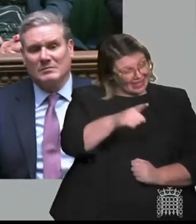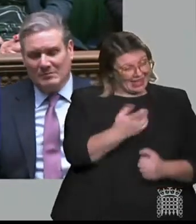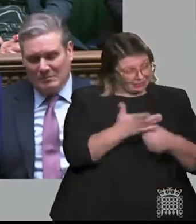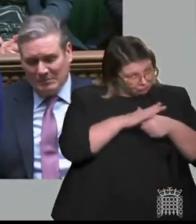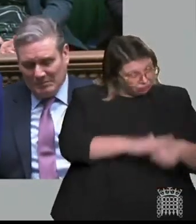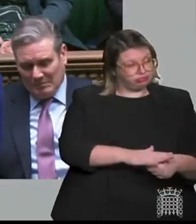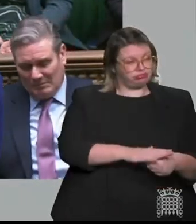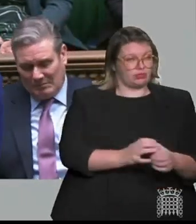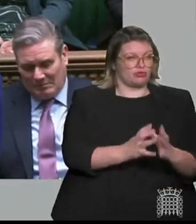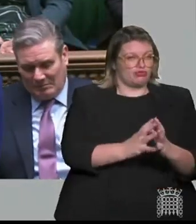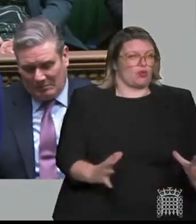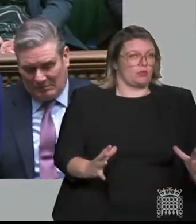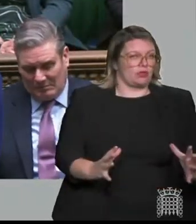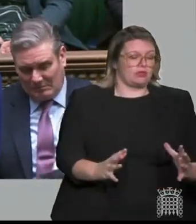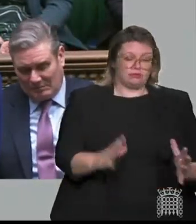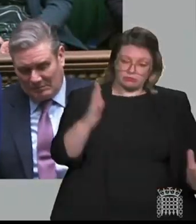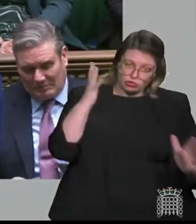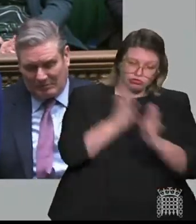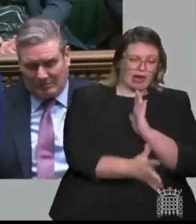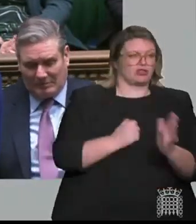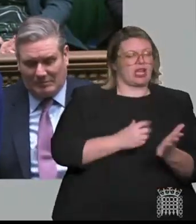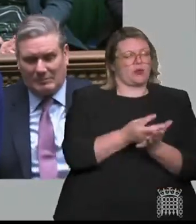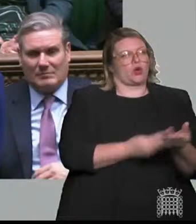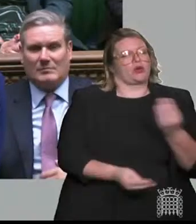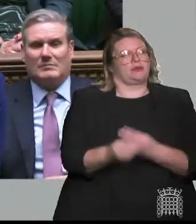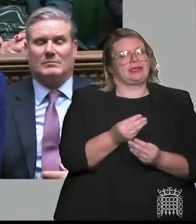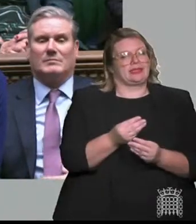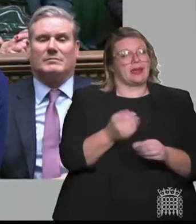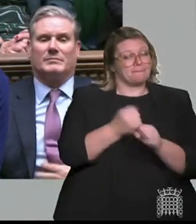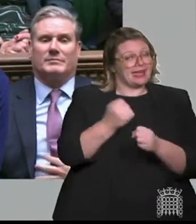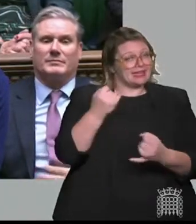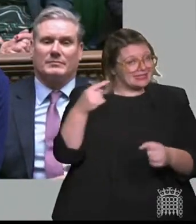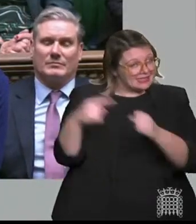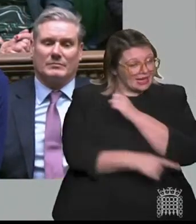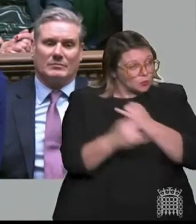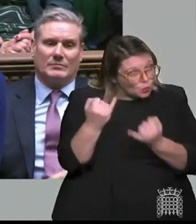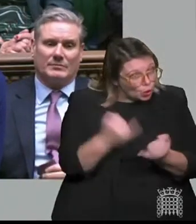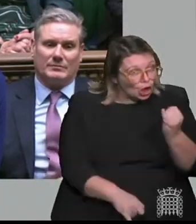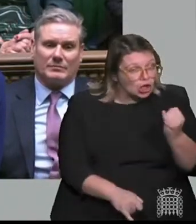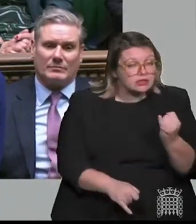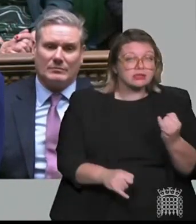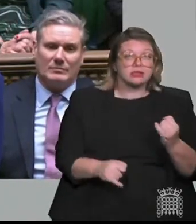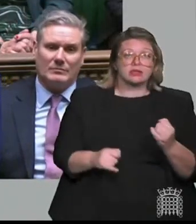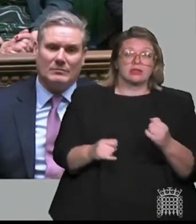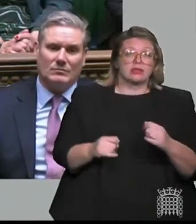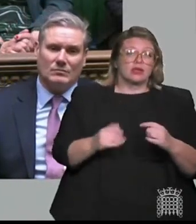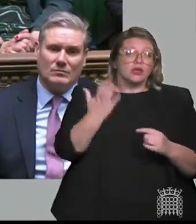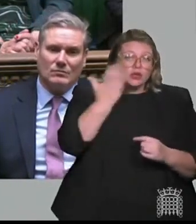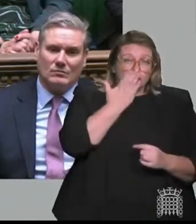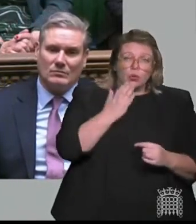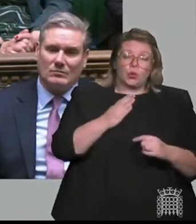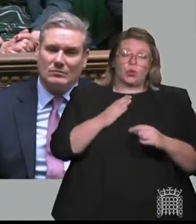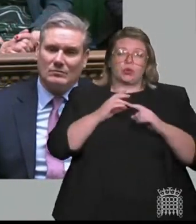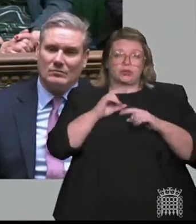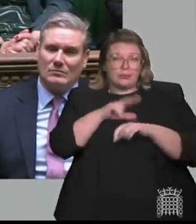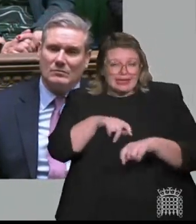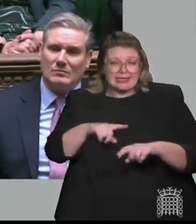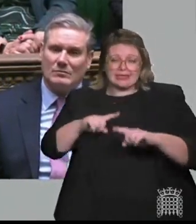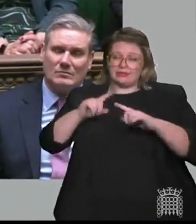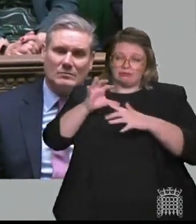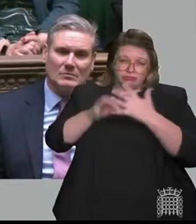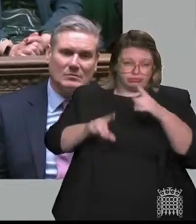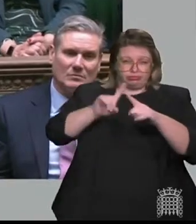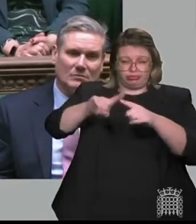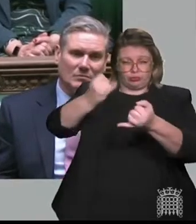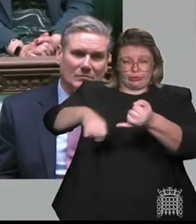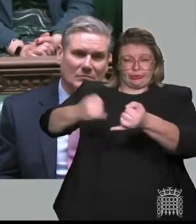growth, they have crashed our economy, increased debt, trashed our public services, left businesses out in the cold